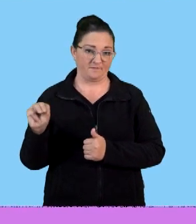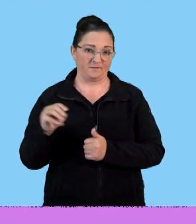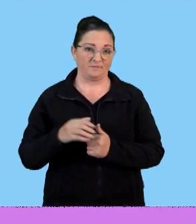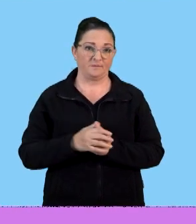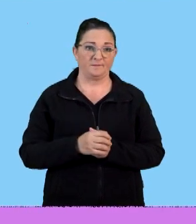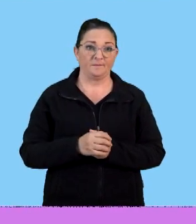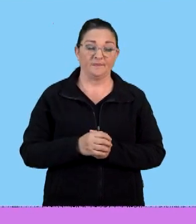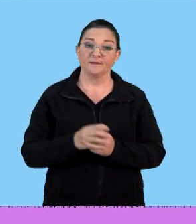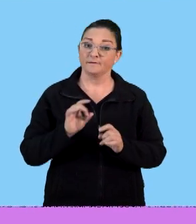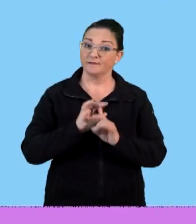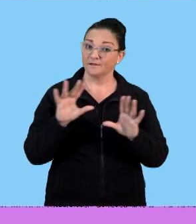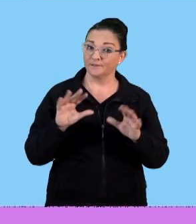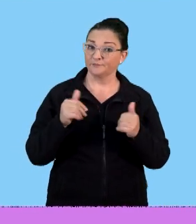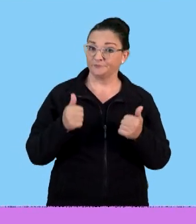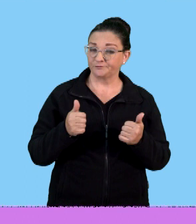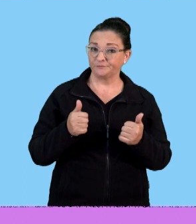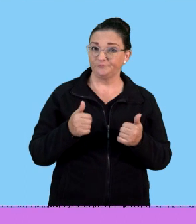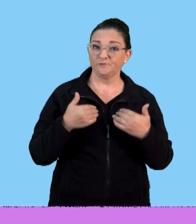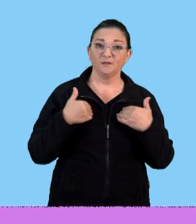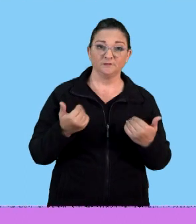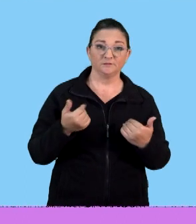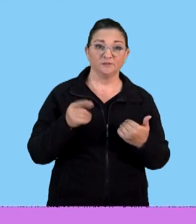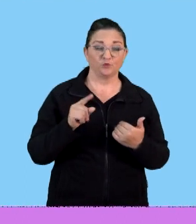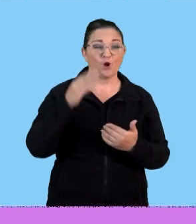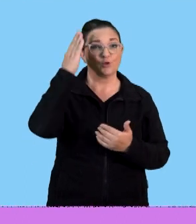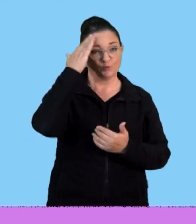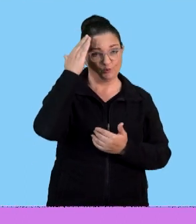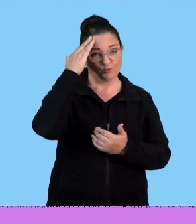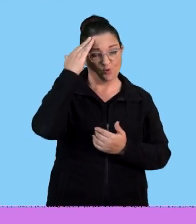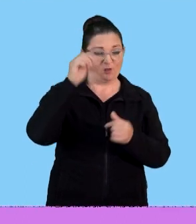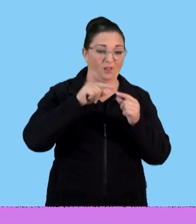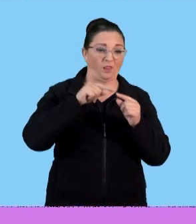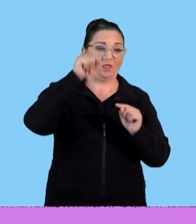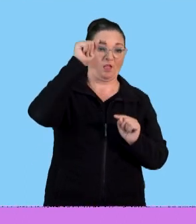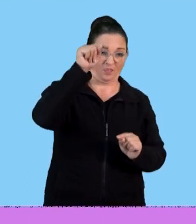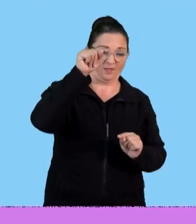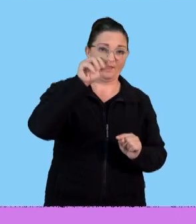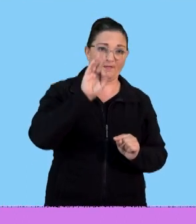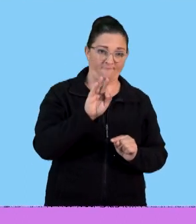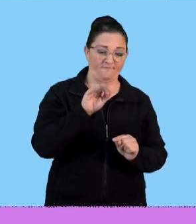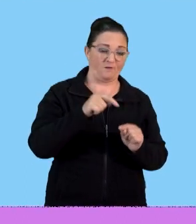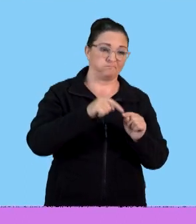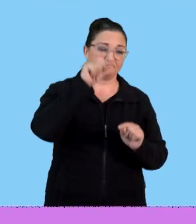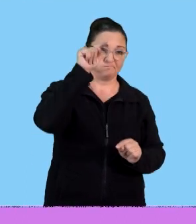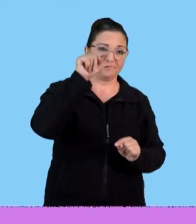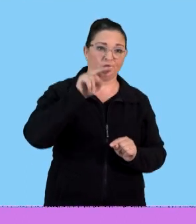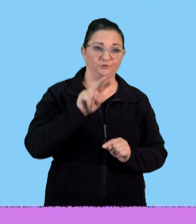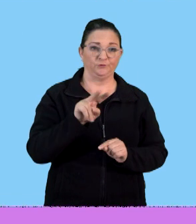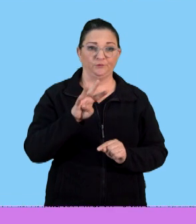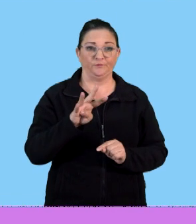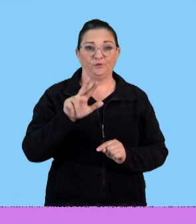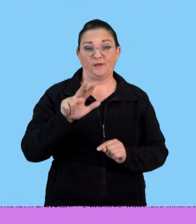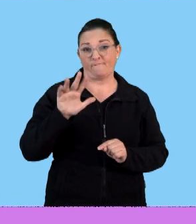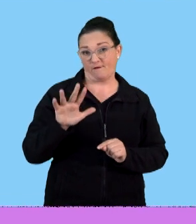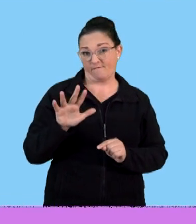677.5 millimeters. Guys, are we clear? So first I start with the known. We know the entire length, F, is indicated